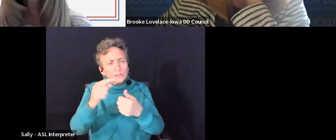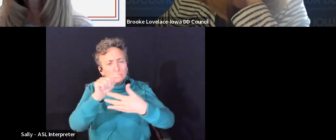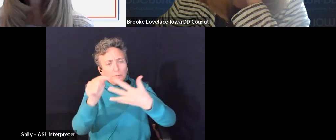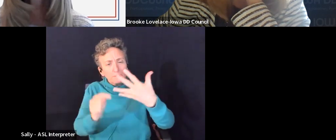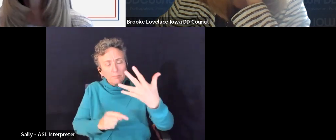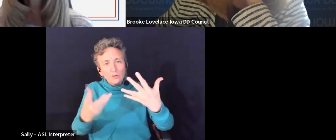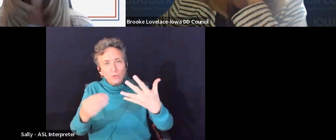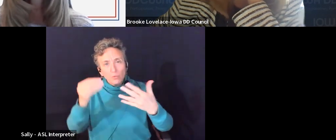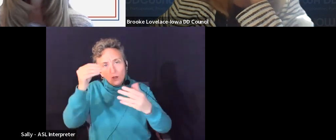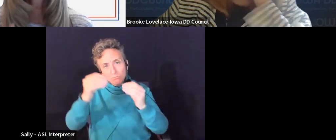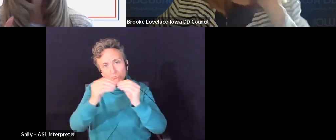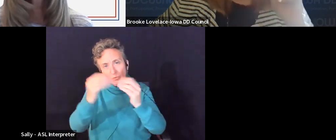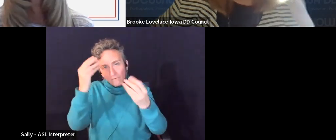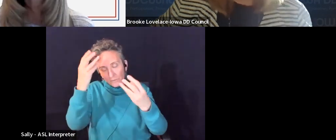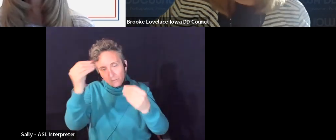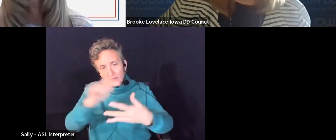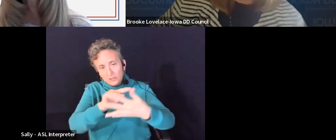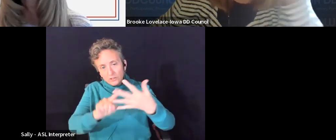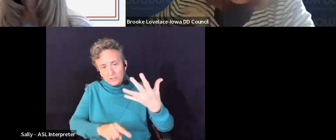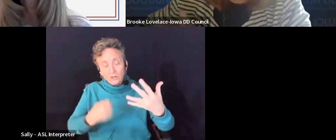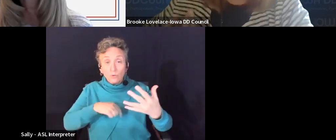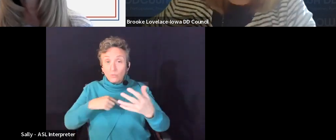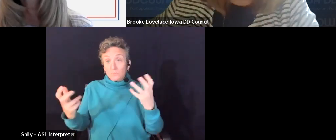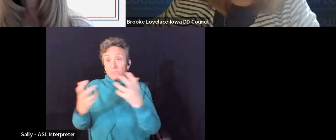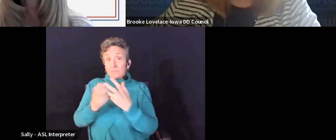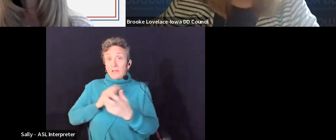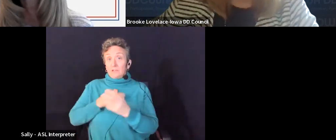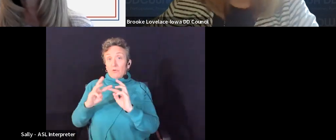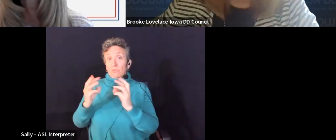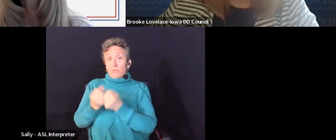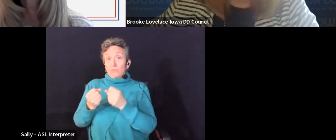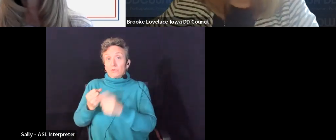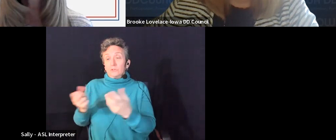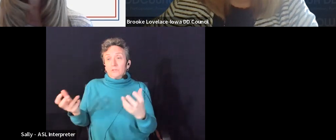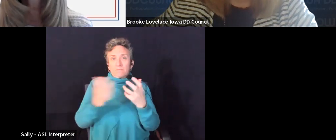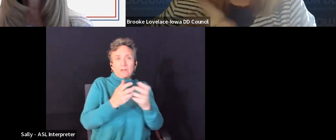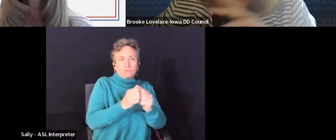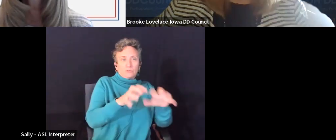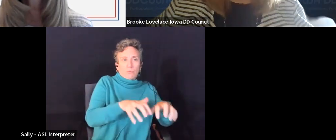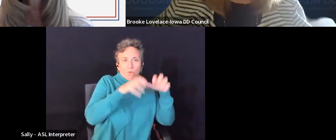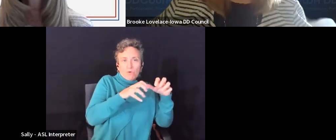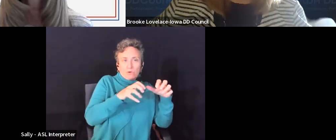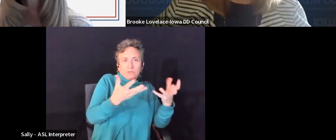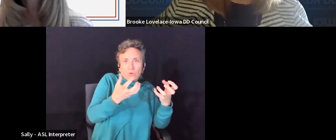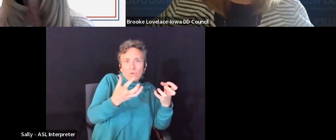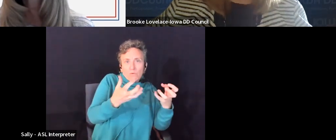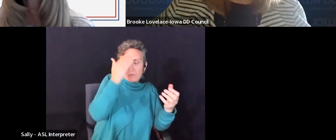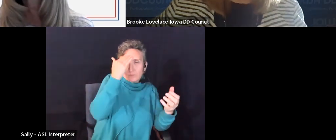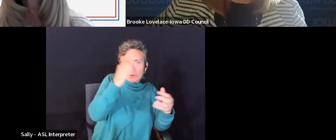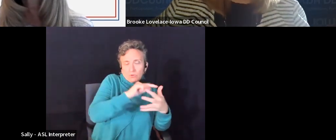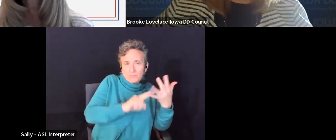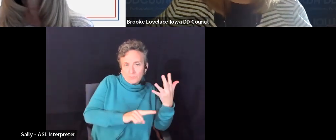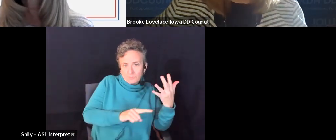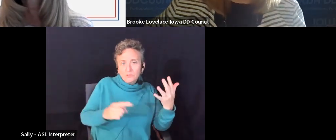are always interested. We tailor our webinars based on what you guys want to know. So this really does help us plan for